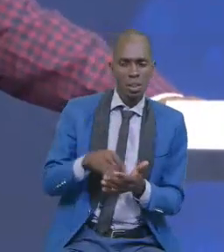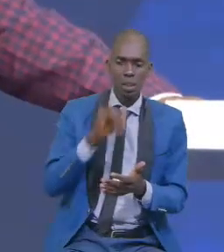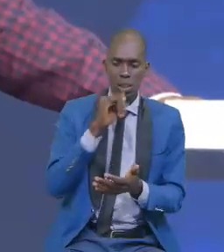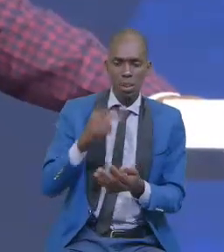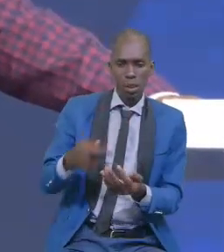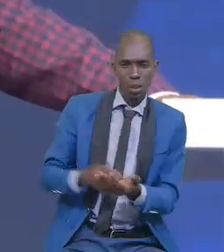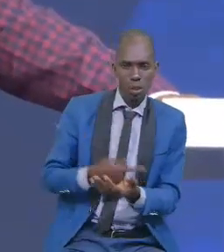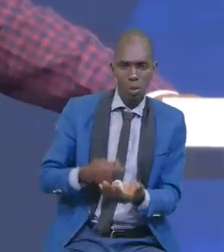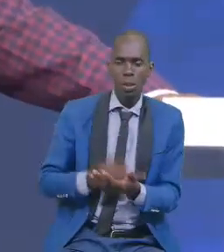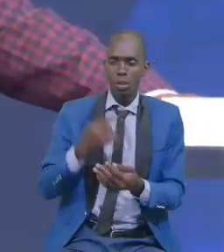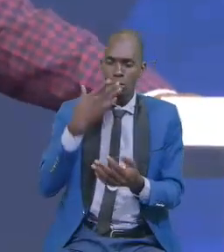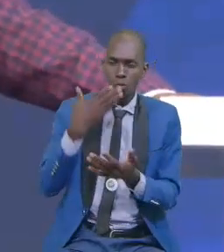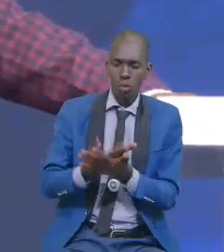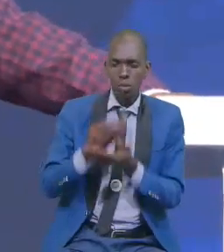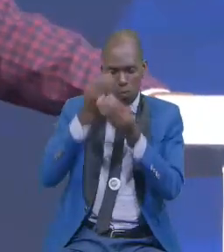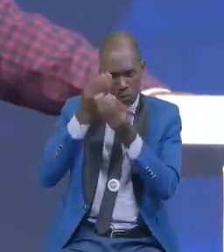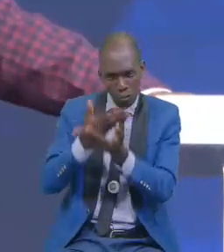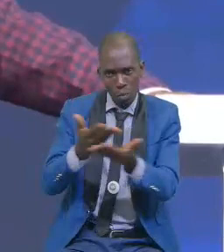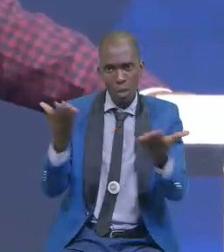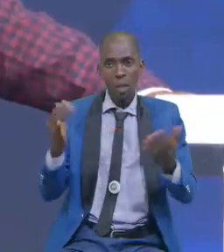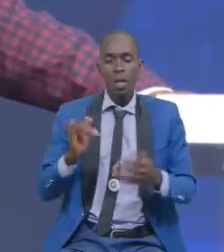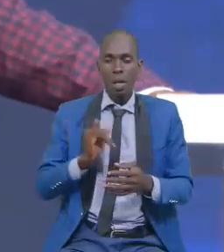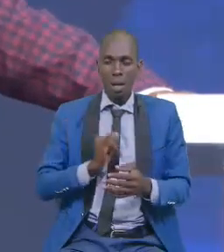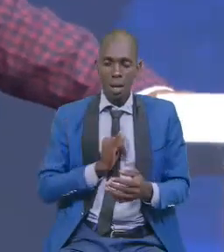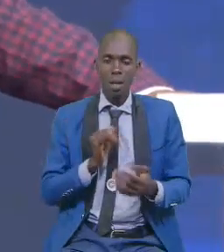glad tidings, the good things. I will come